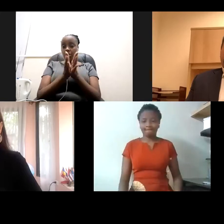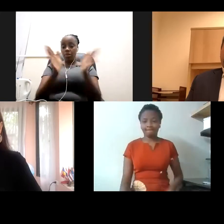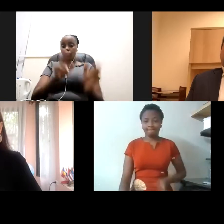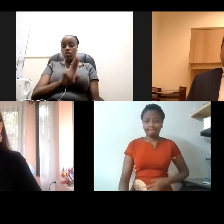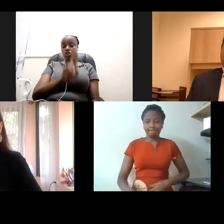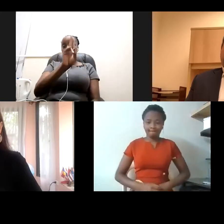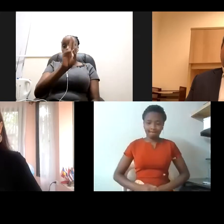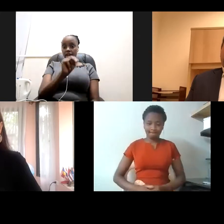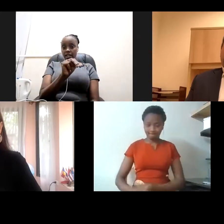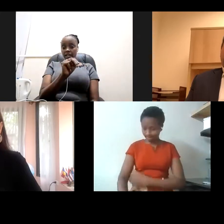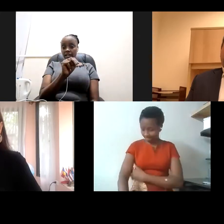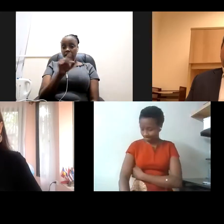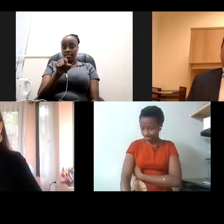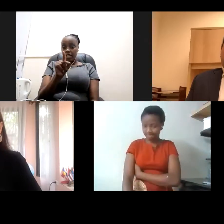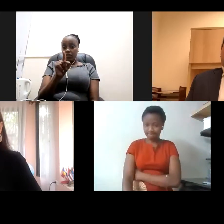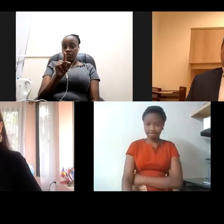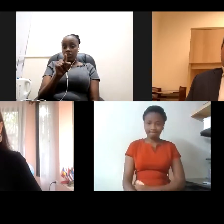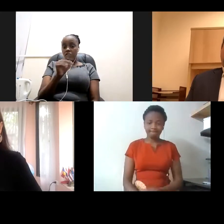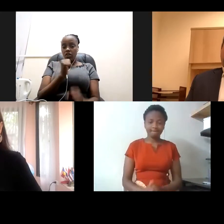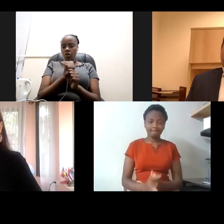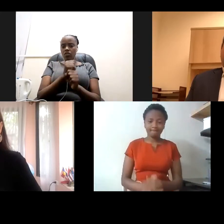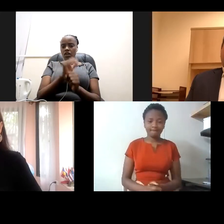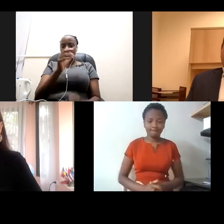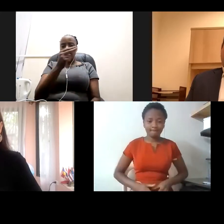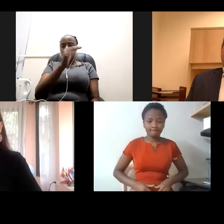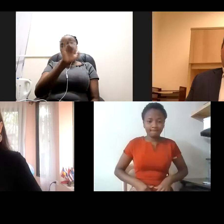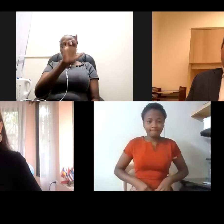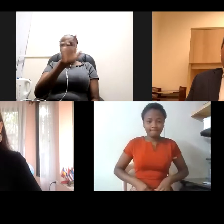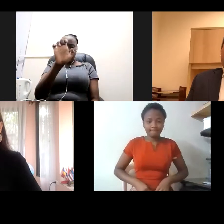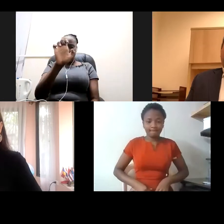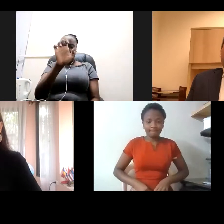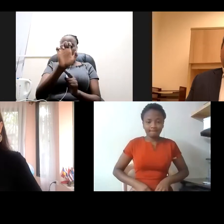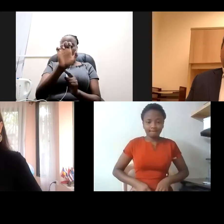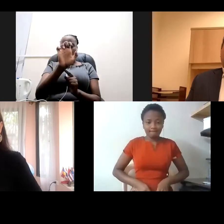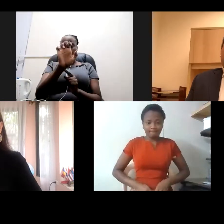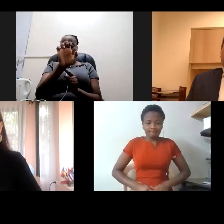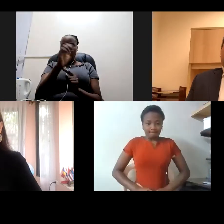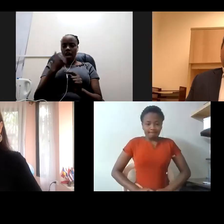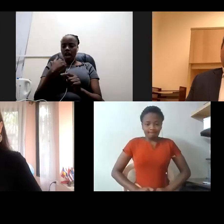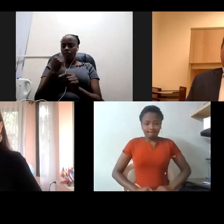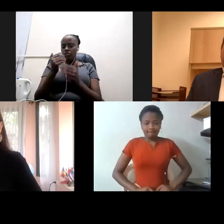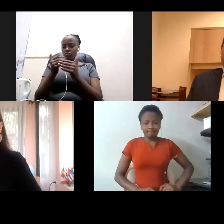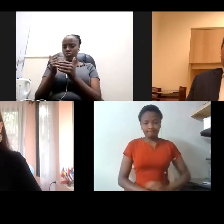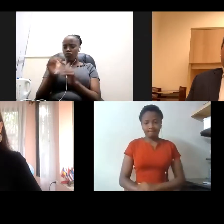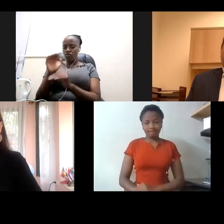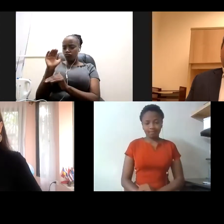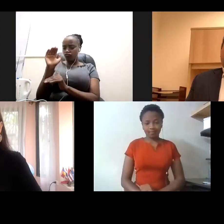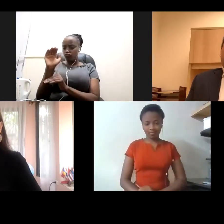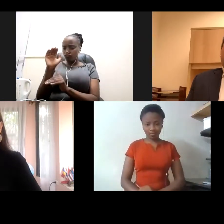Nations. She is based in Chile, and we have asked her to give